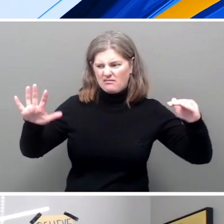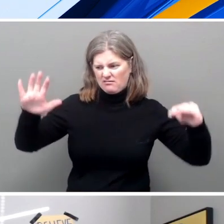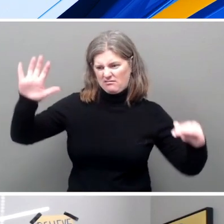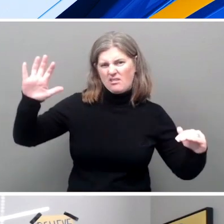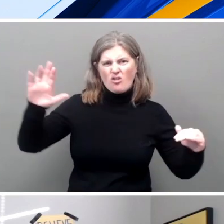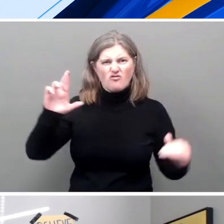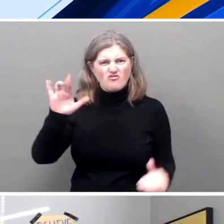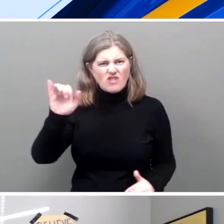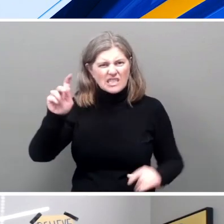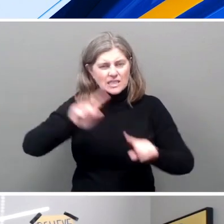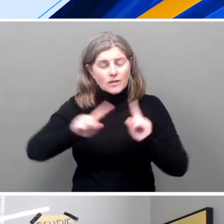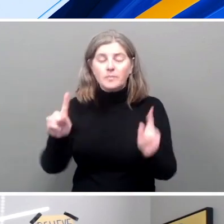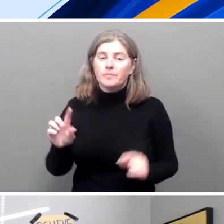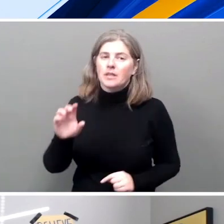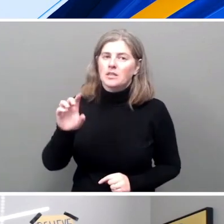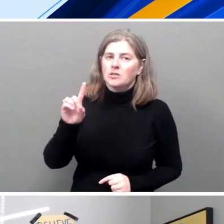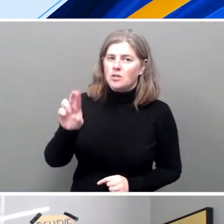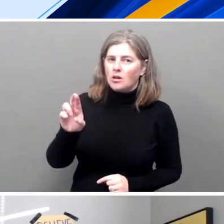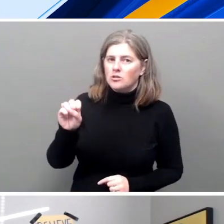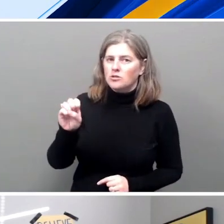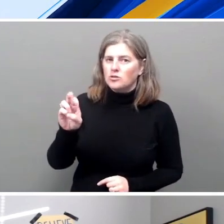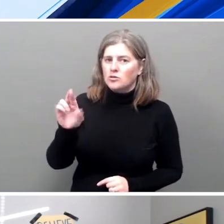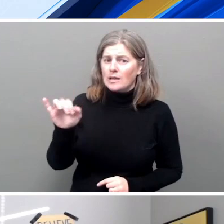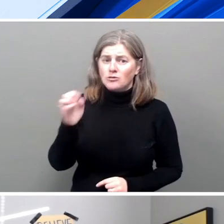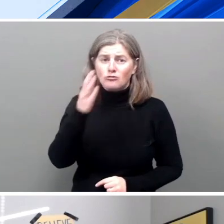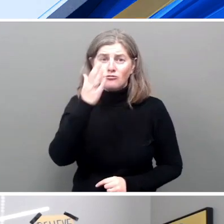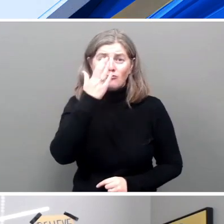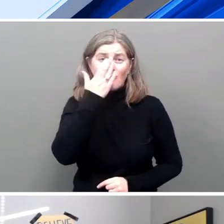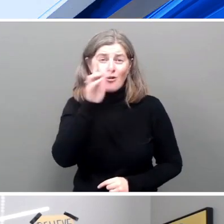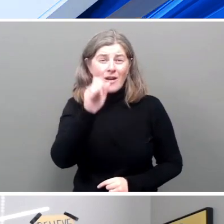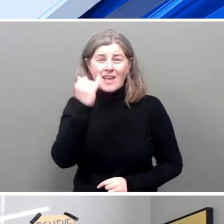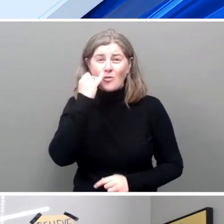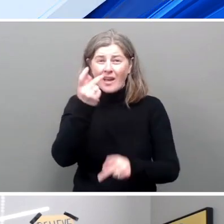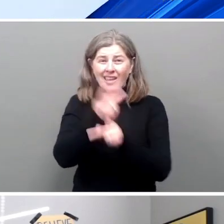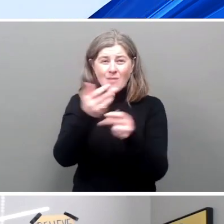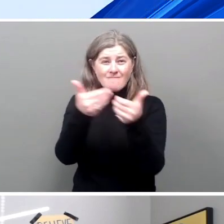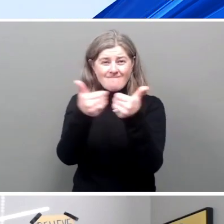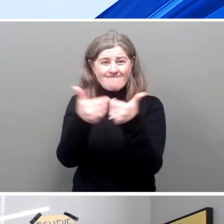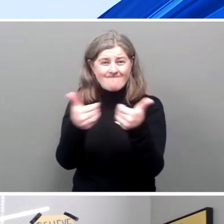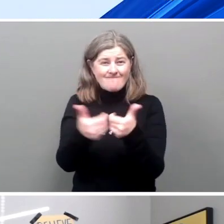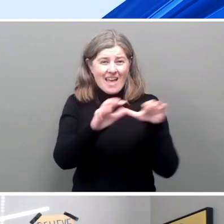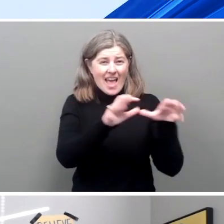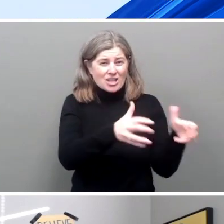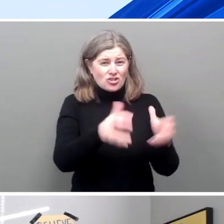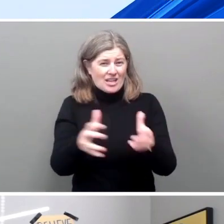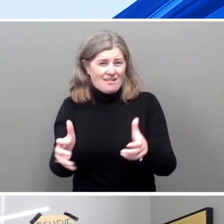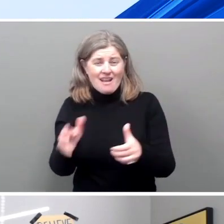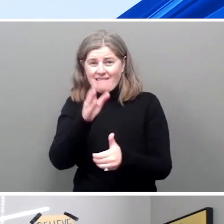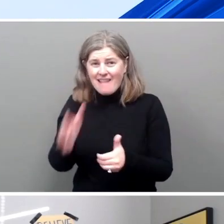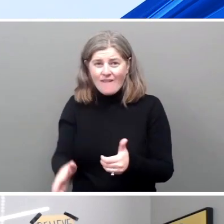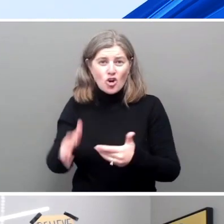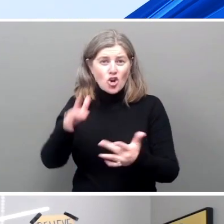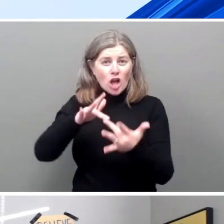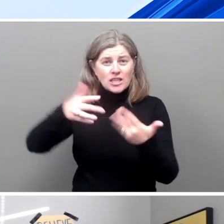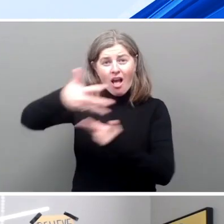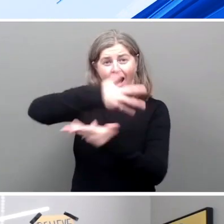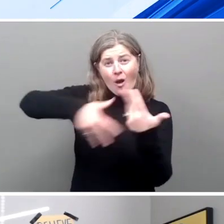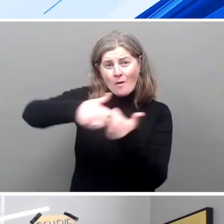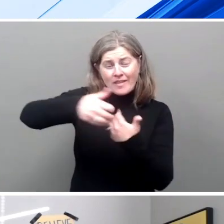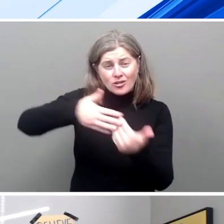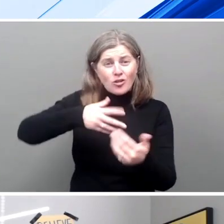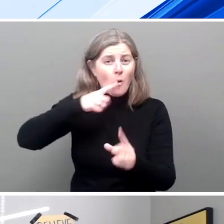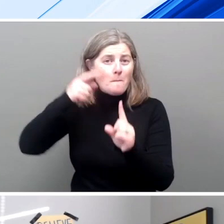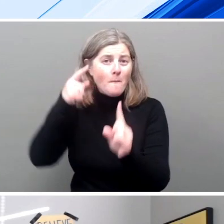it's a good question. I think if you have a way to keep all the age groups segregated from each other and never have any contact, your point would be